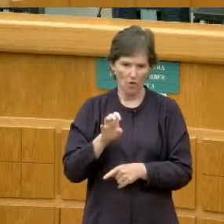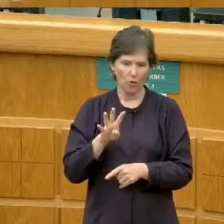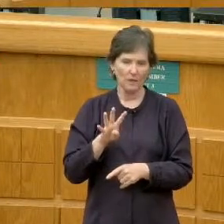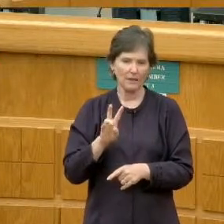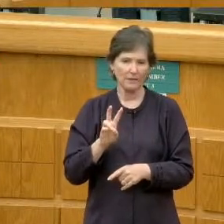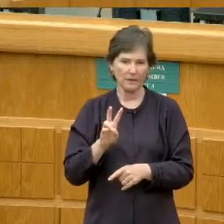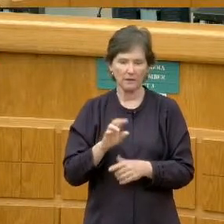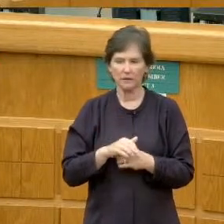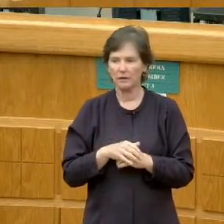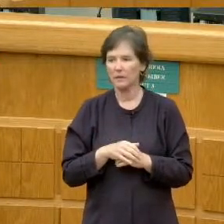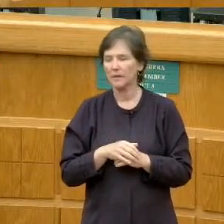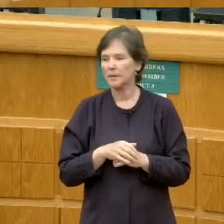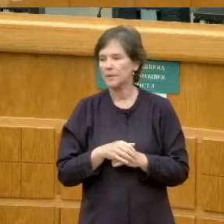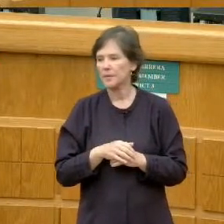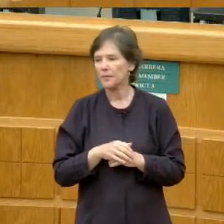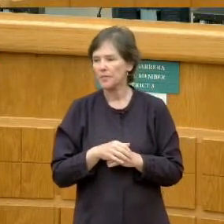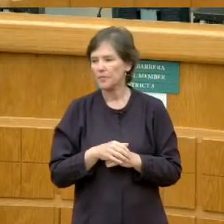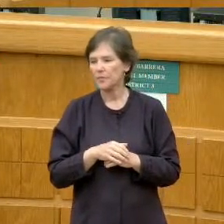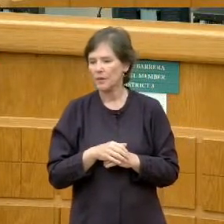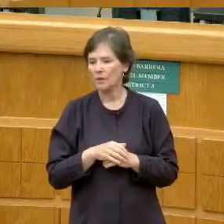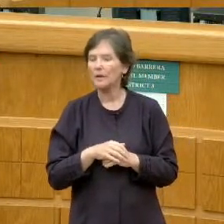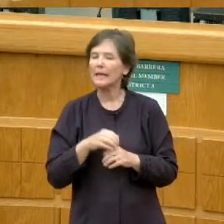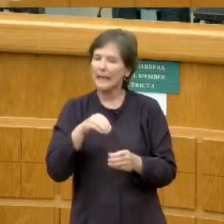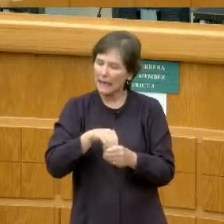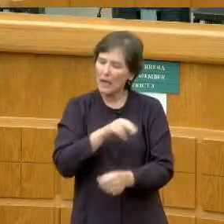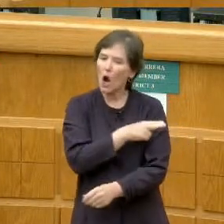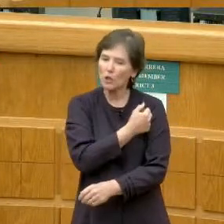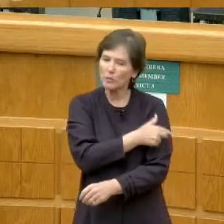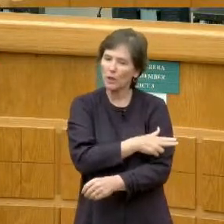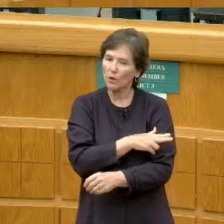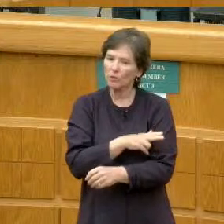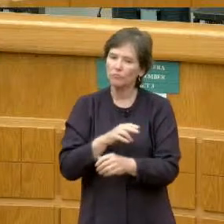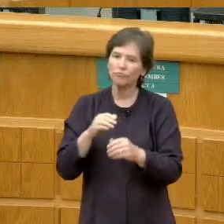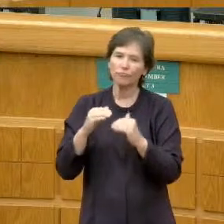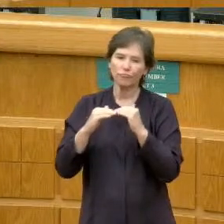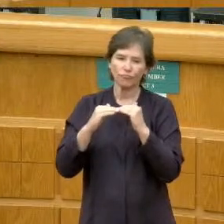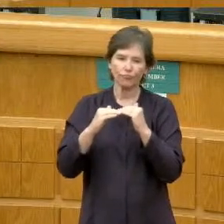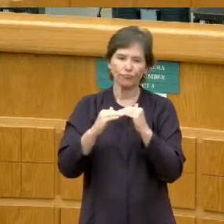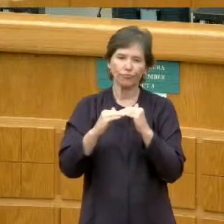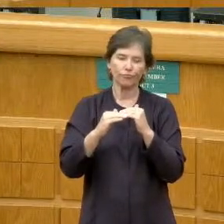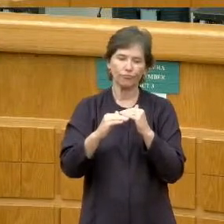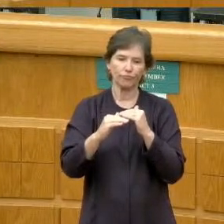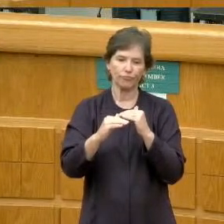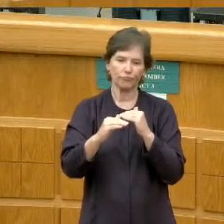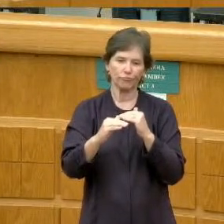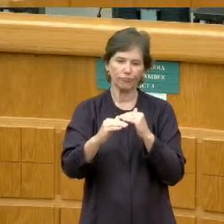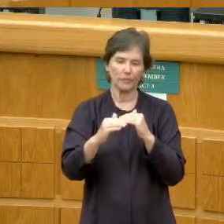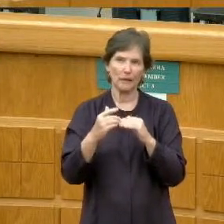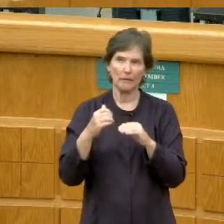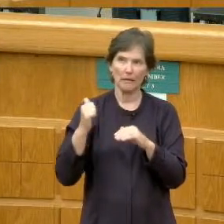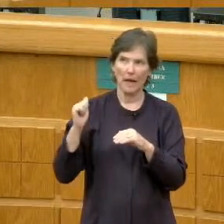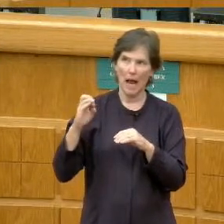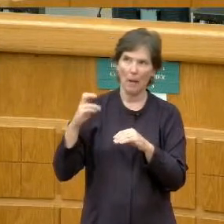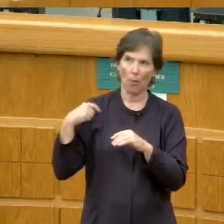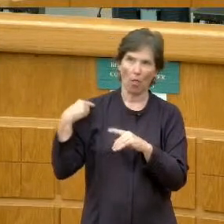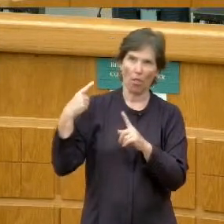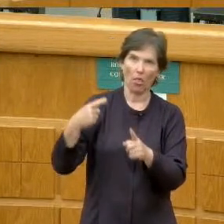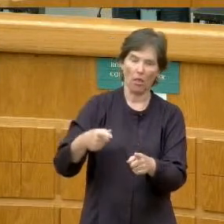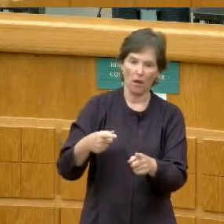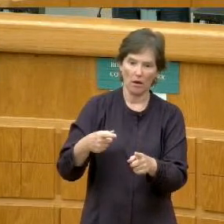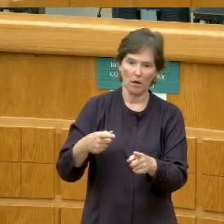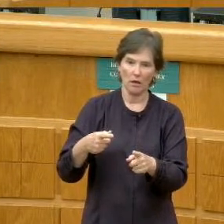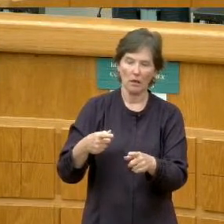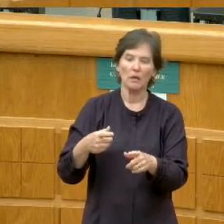166 in total since we've counted going back to April. And in the last day, there's been 4 additional deaths that